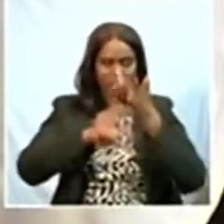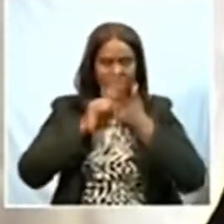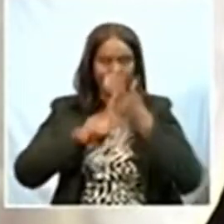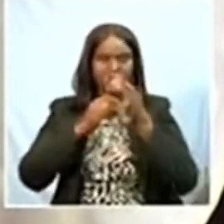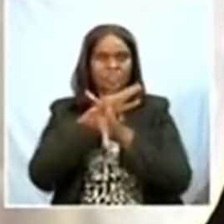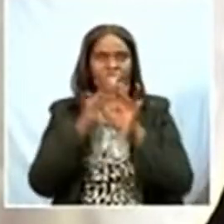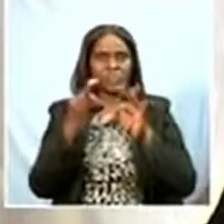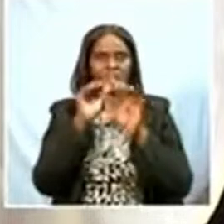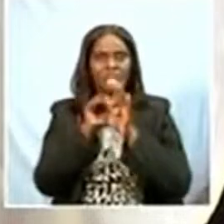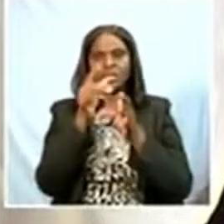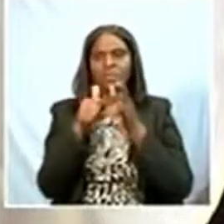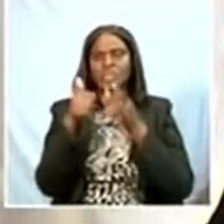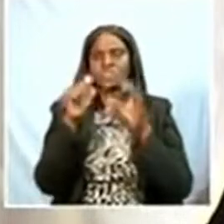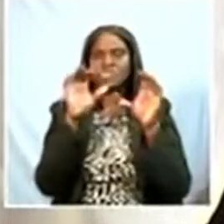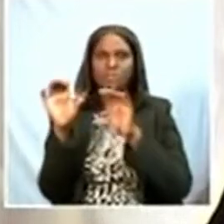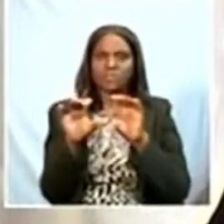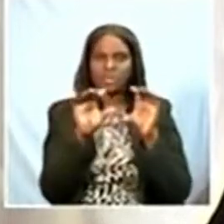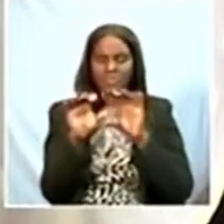in whatever they do.